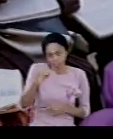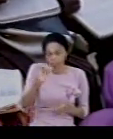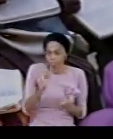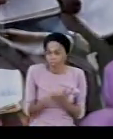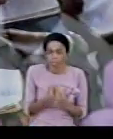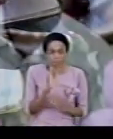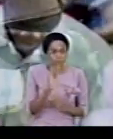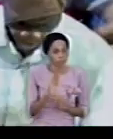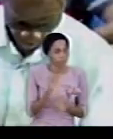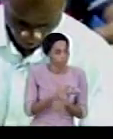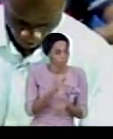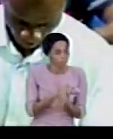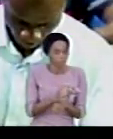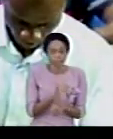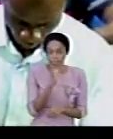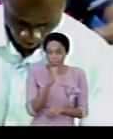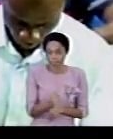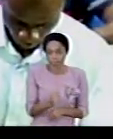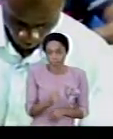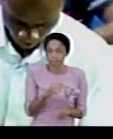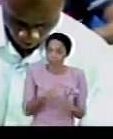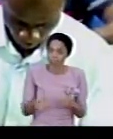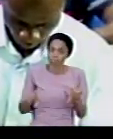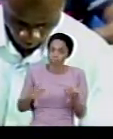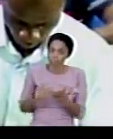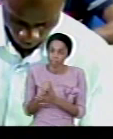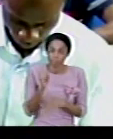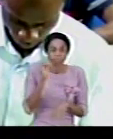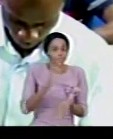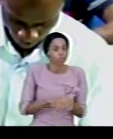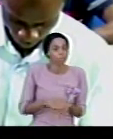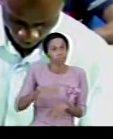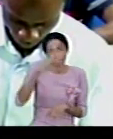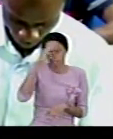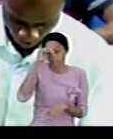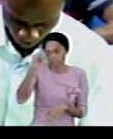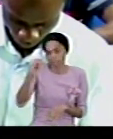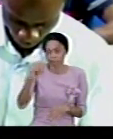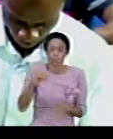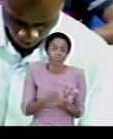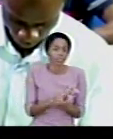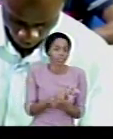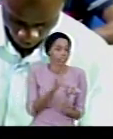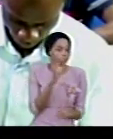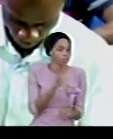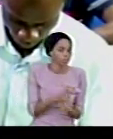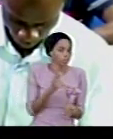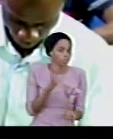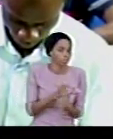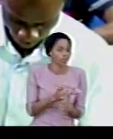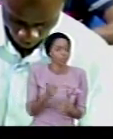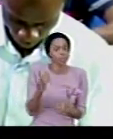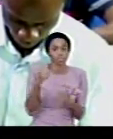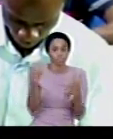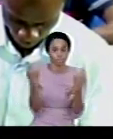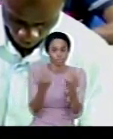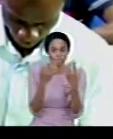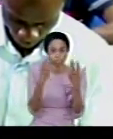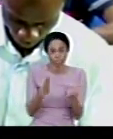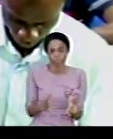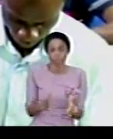walketh not, but believeth on him that justifies the ungodly.